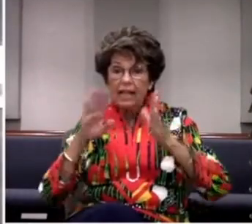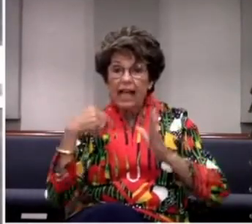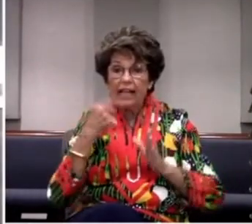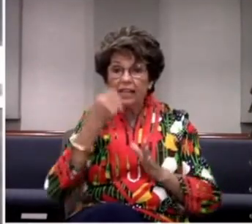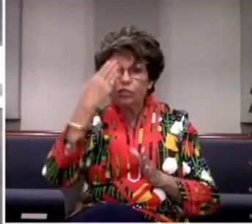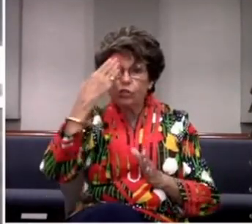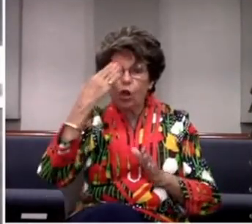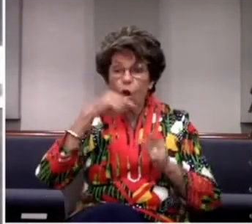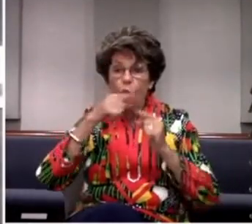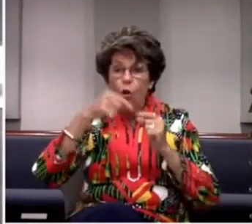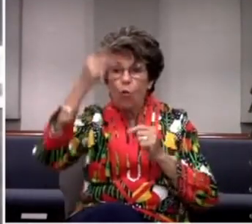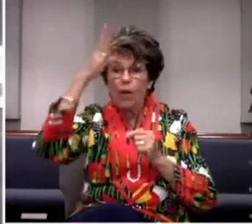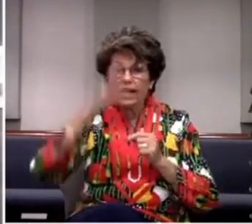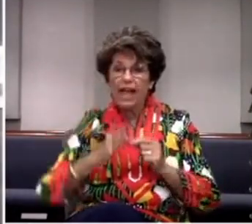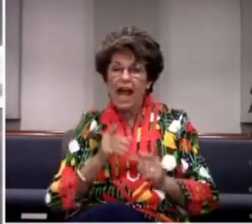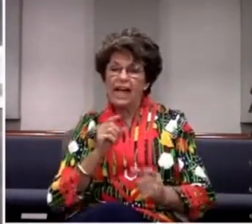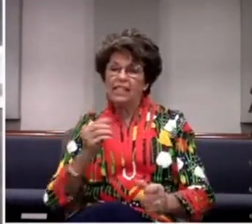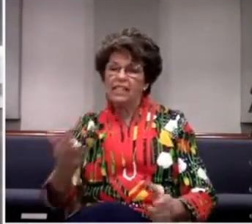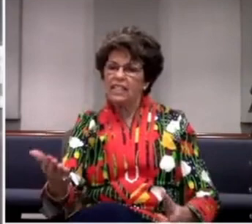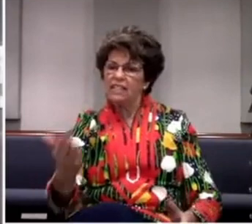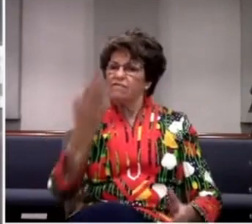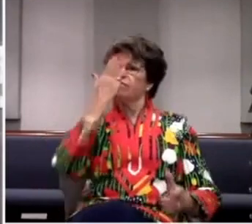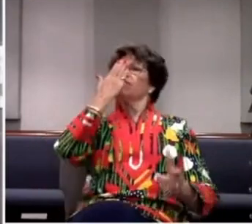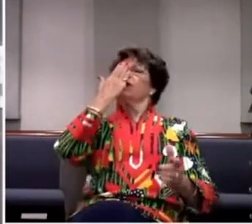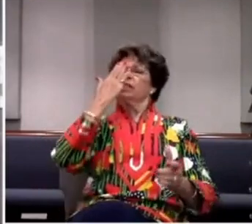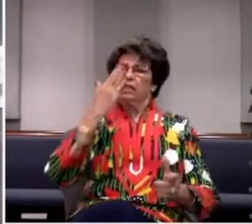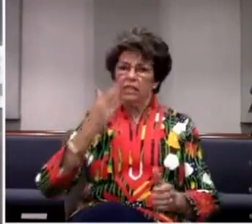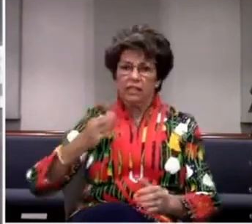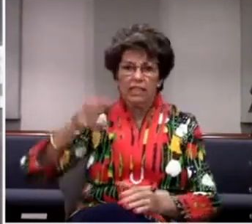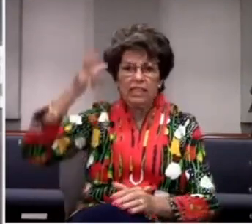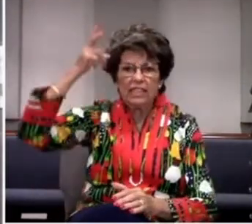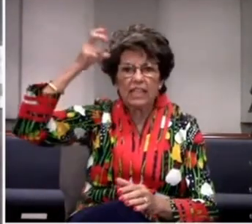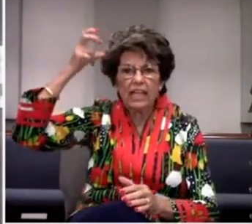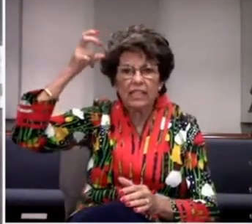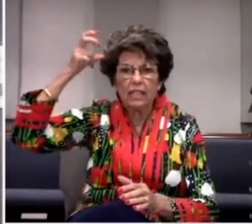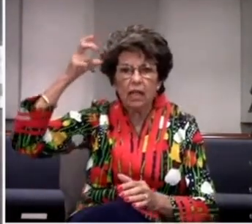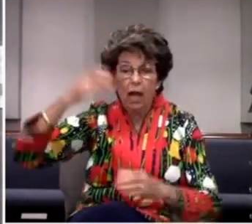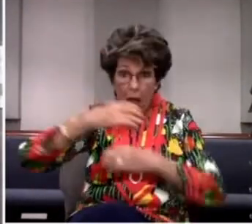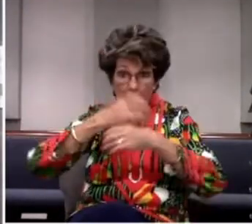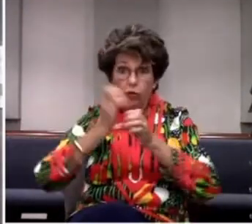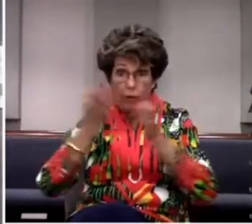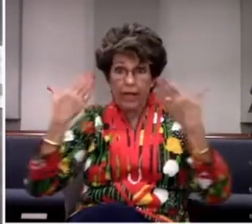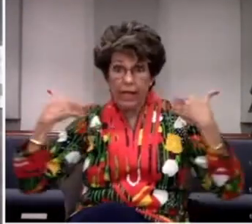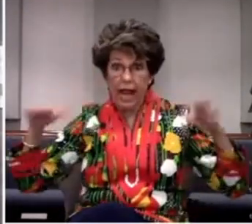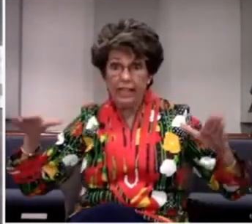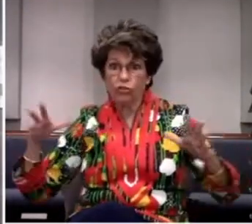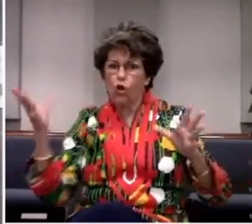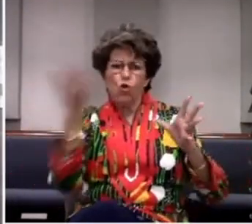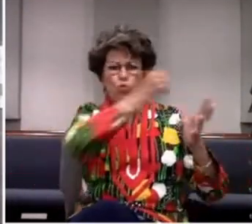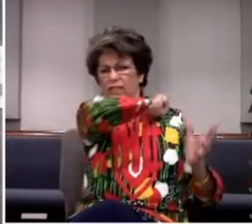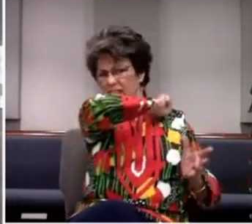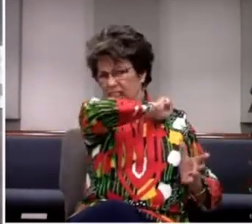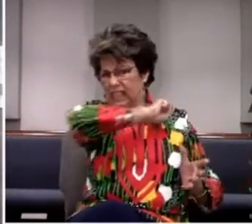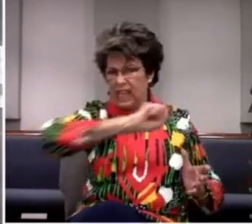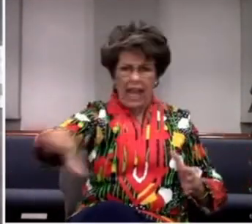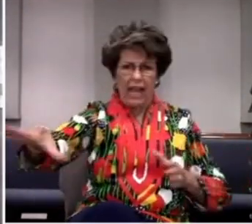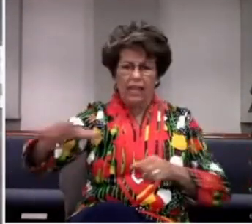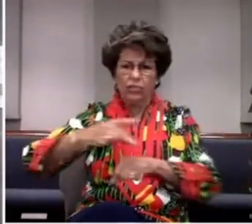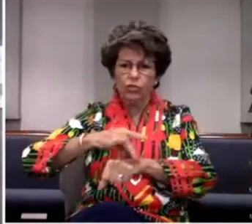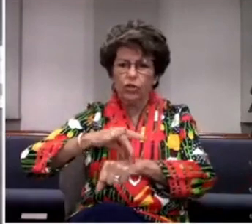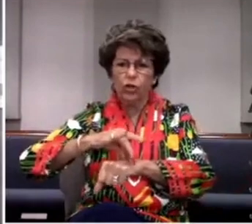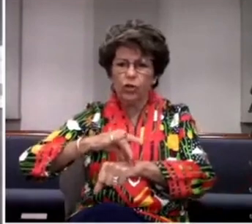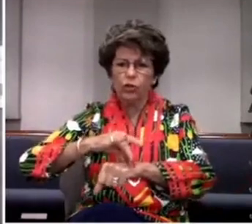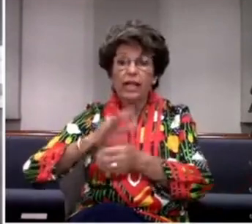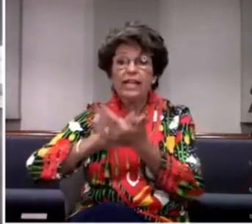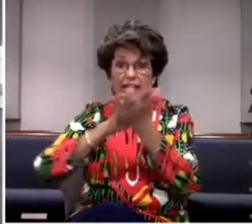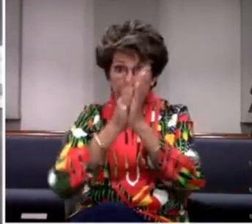confronted Lucifer, who was a created angel who was cast to the earth to become Satan and the devil.